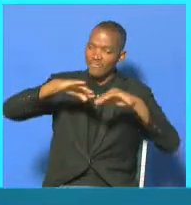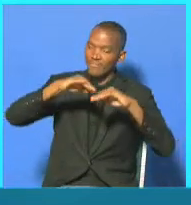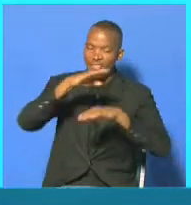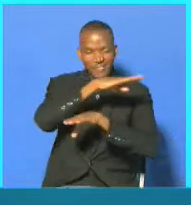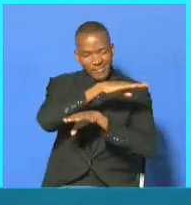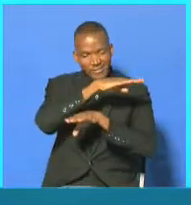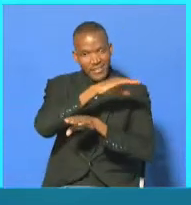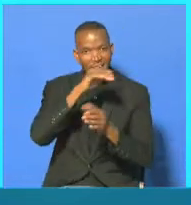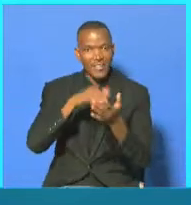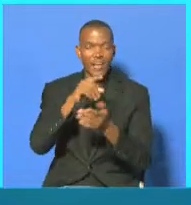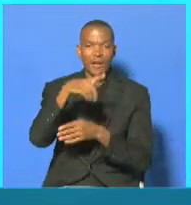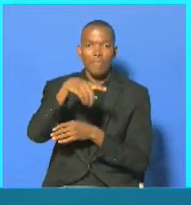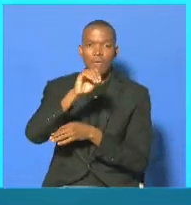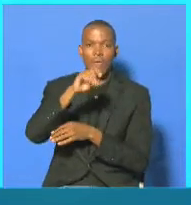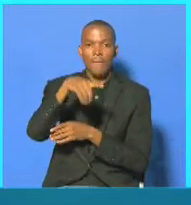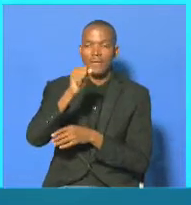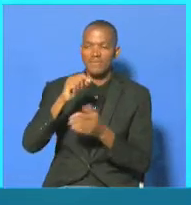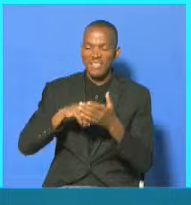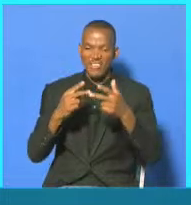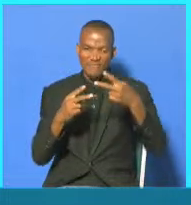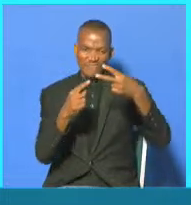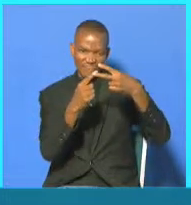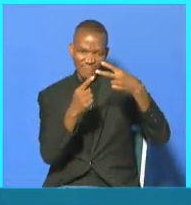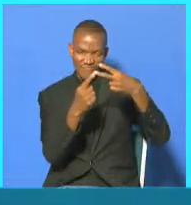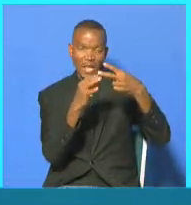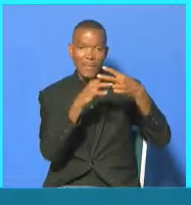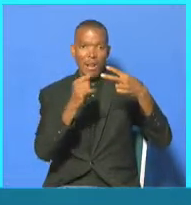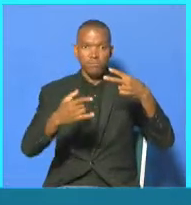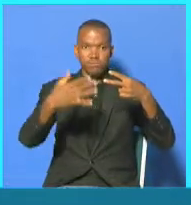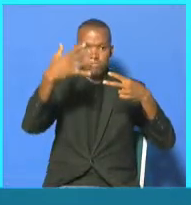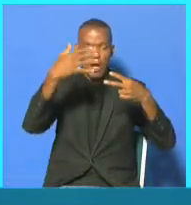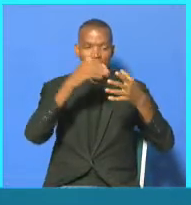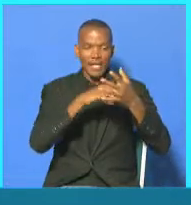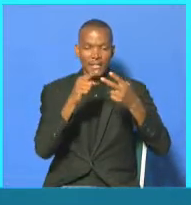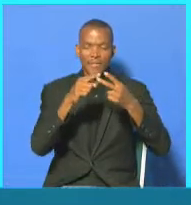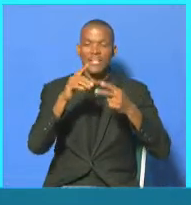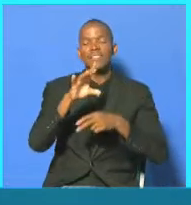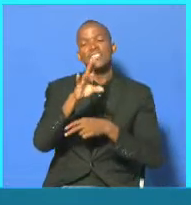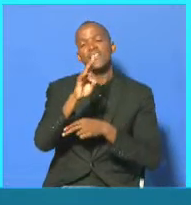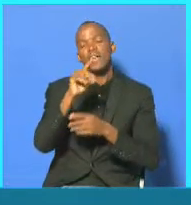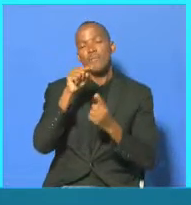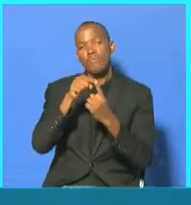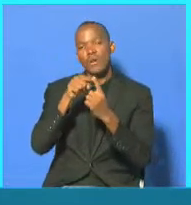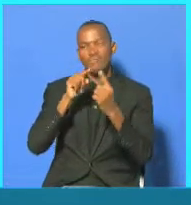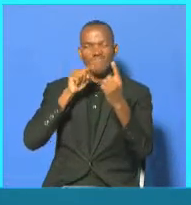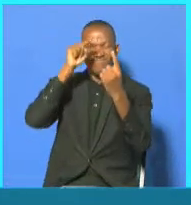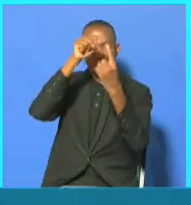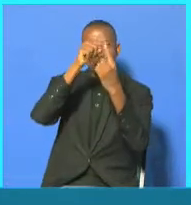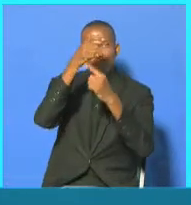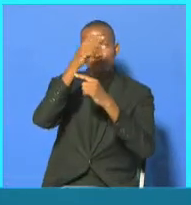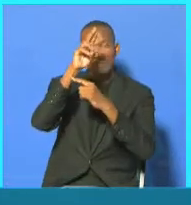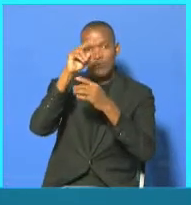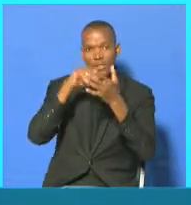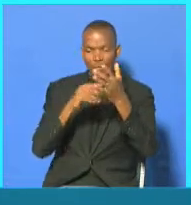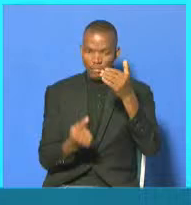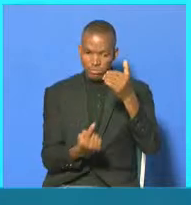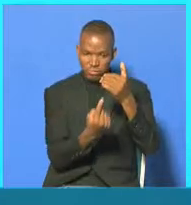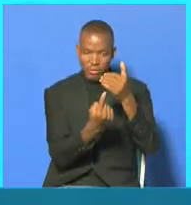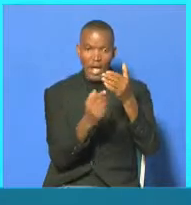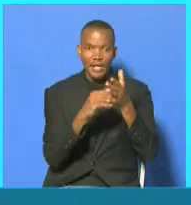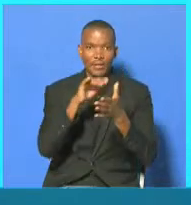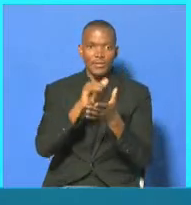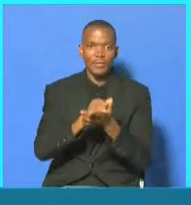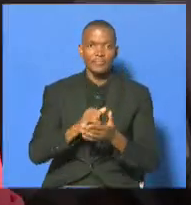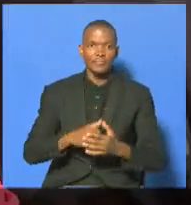afternoon. Popaha currently second on the log standings with a 7 points advantage over third place to Gaborone United. Leader Poloko with